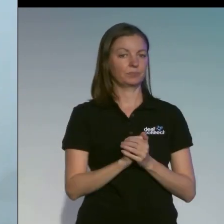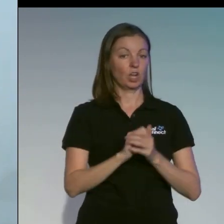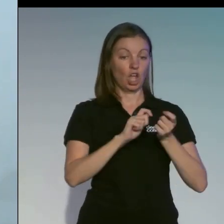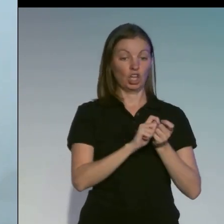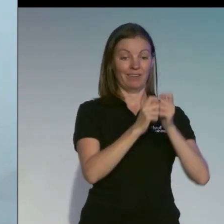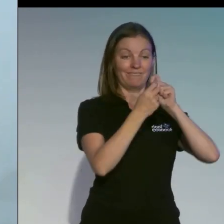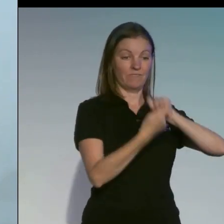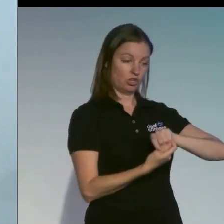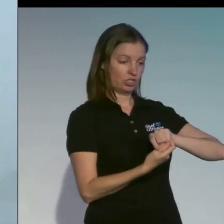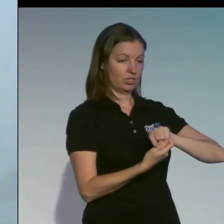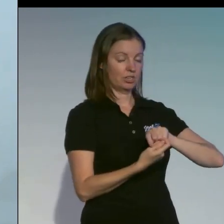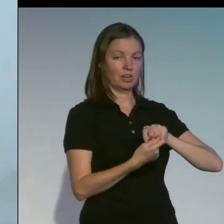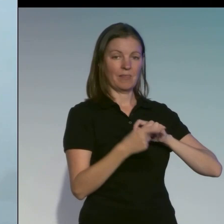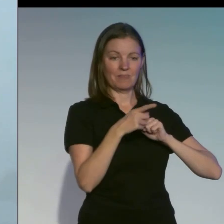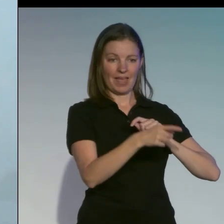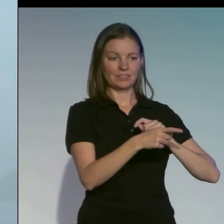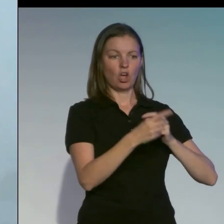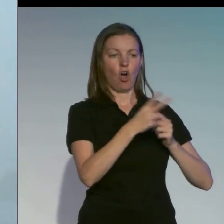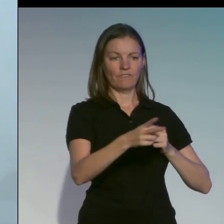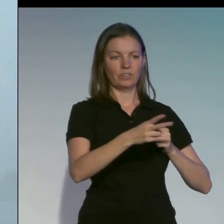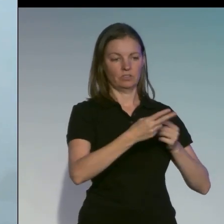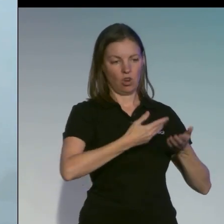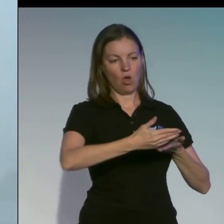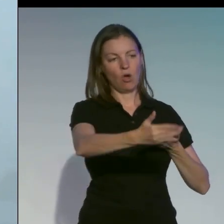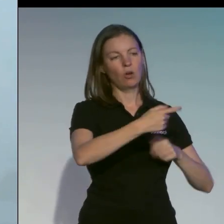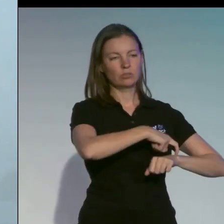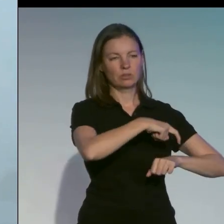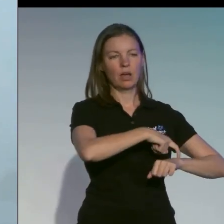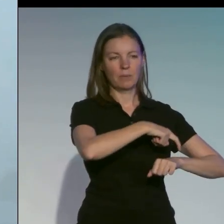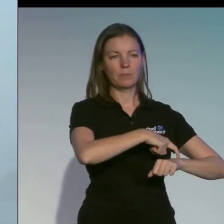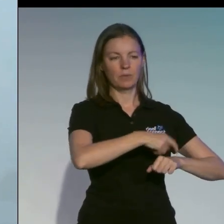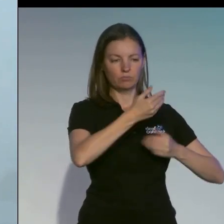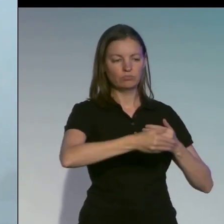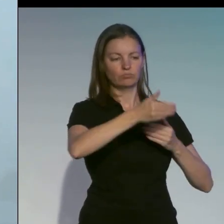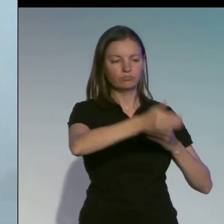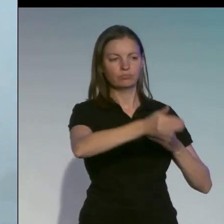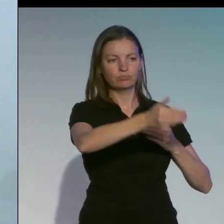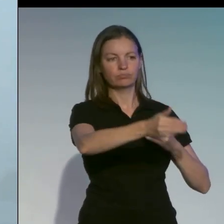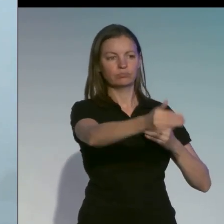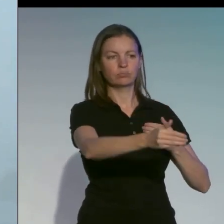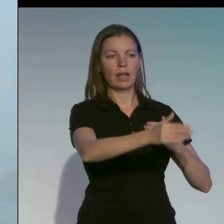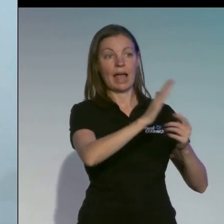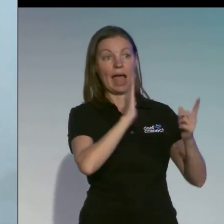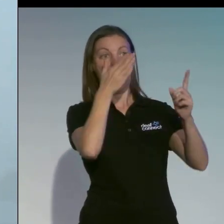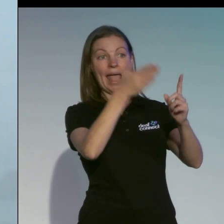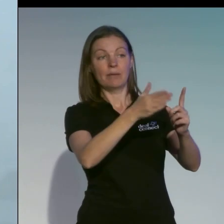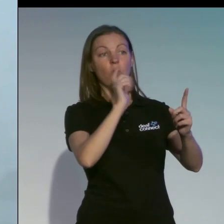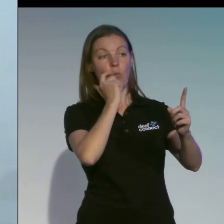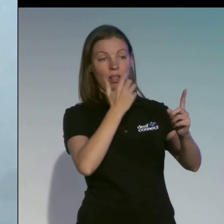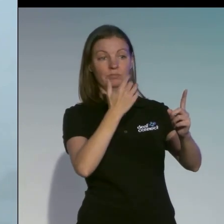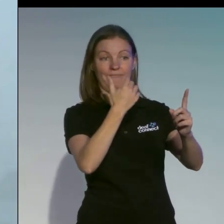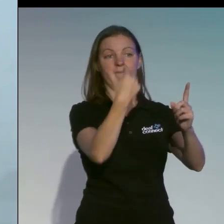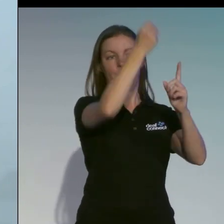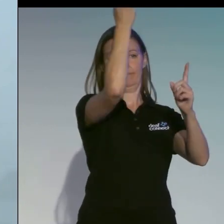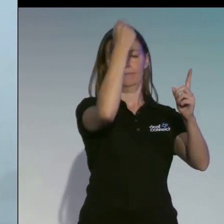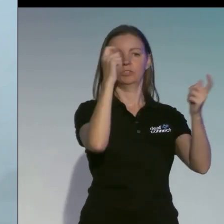often perpetrated over long periods of time, and with the aim that change will occur, and